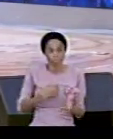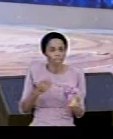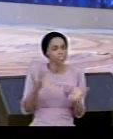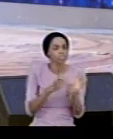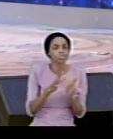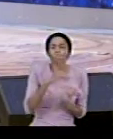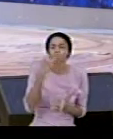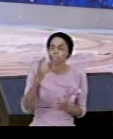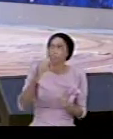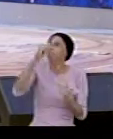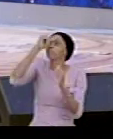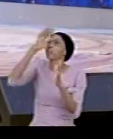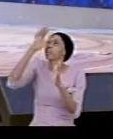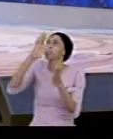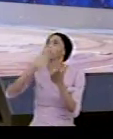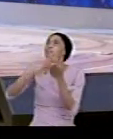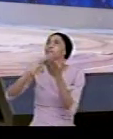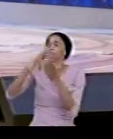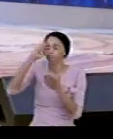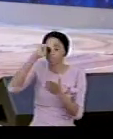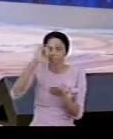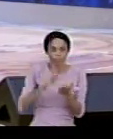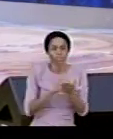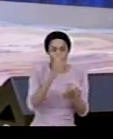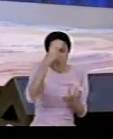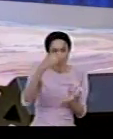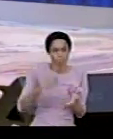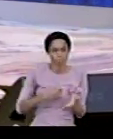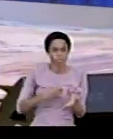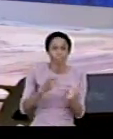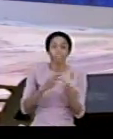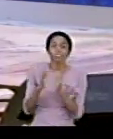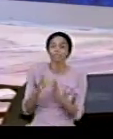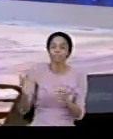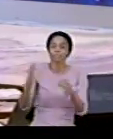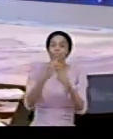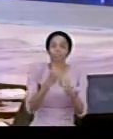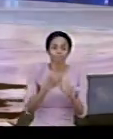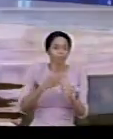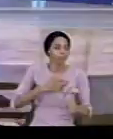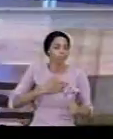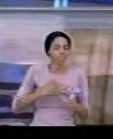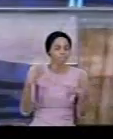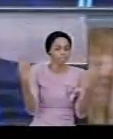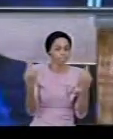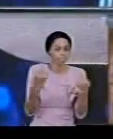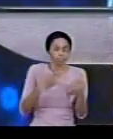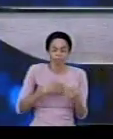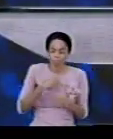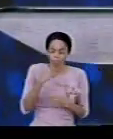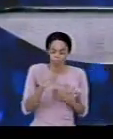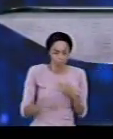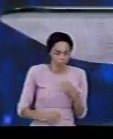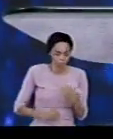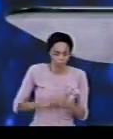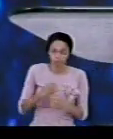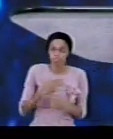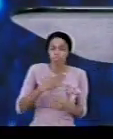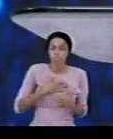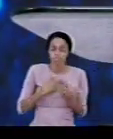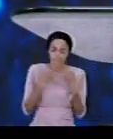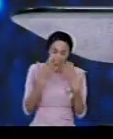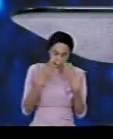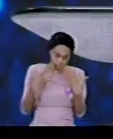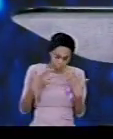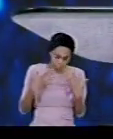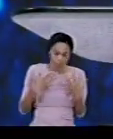me. He took my sin, he took my suffering, he took my sorrow, he took